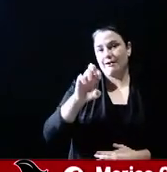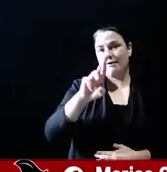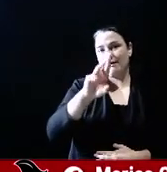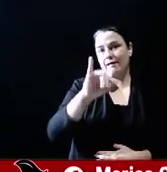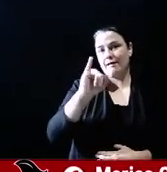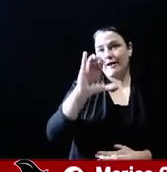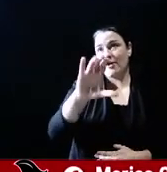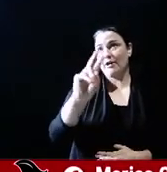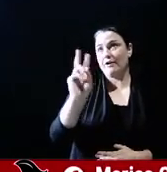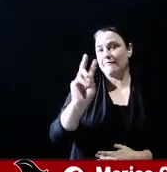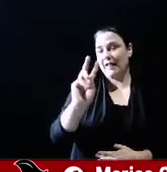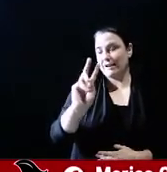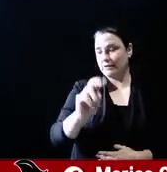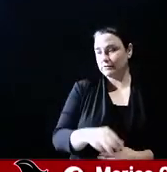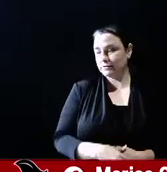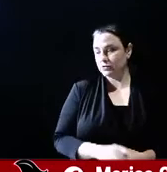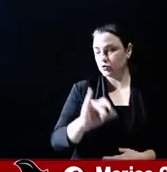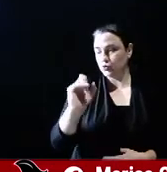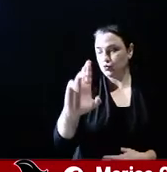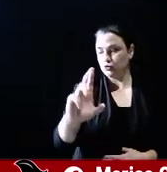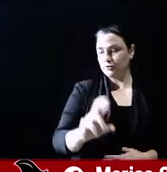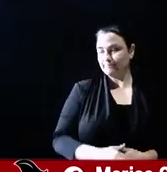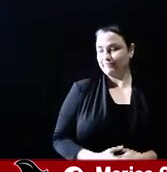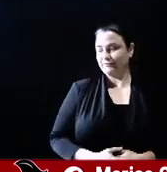Eric Valdez Jr.